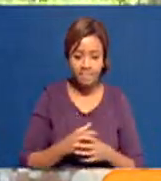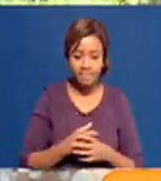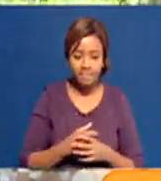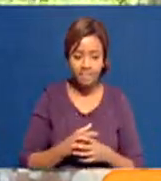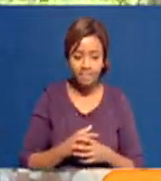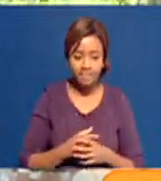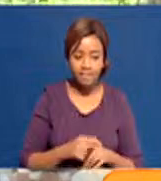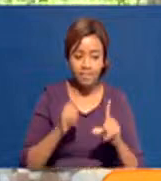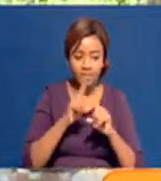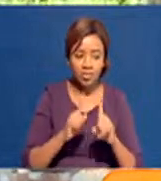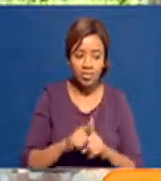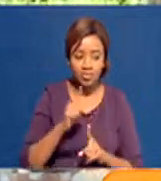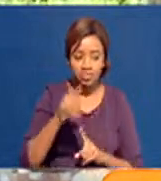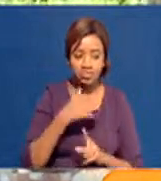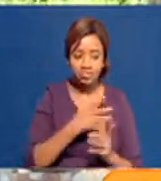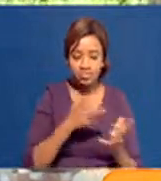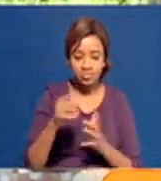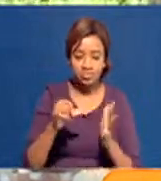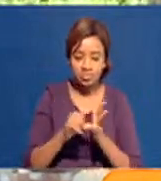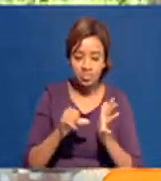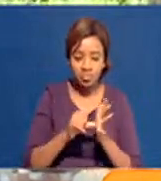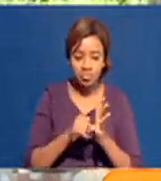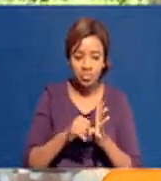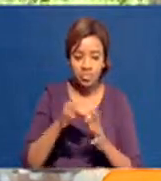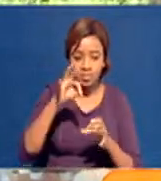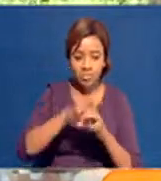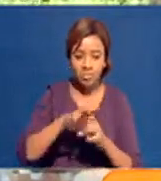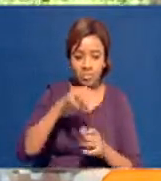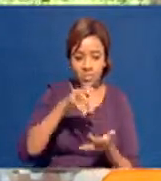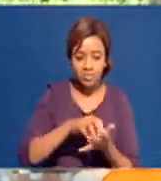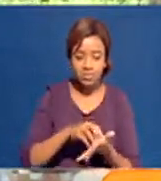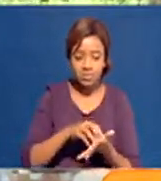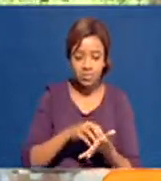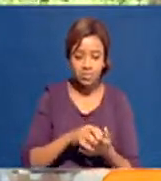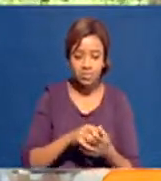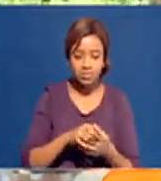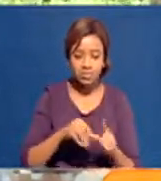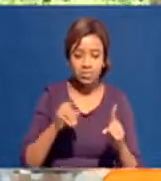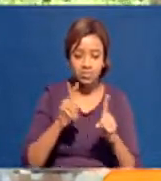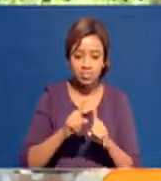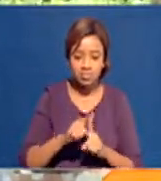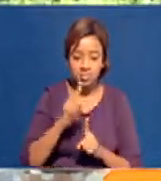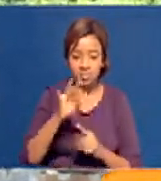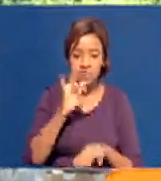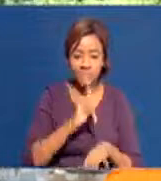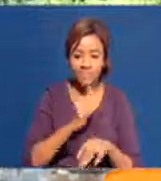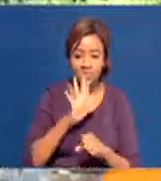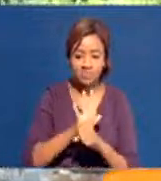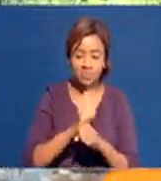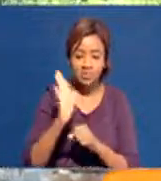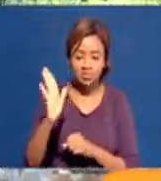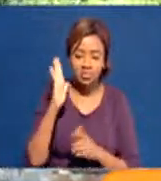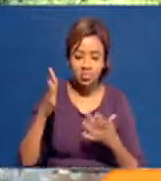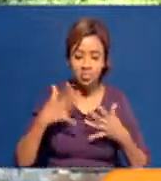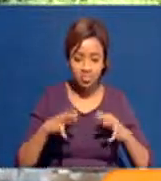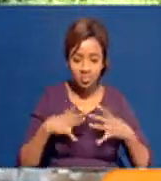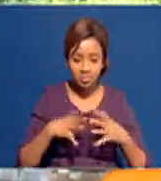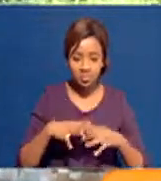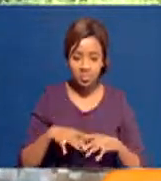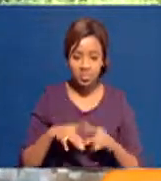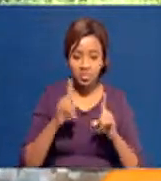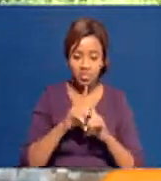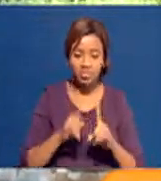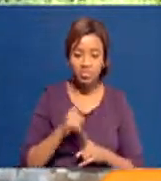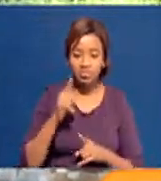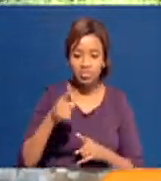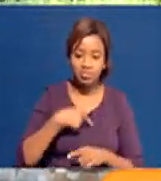He has caused chaos in the polling stations, and he injured one of the security officers. The security officer has been